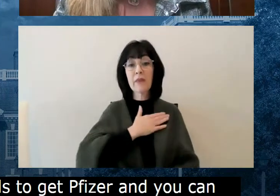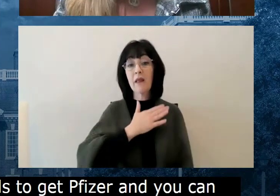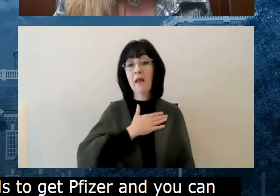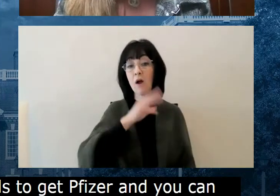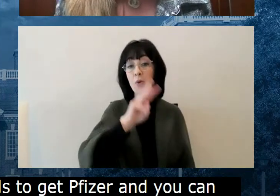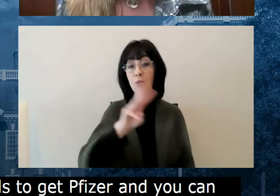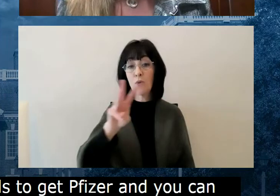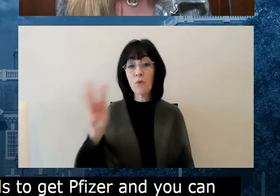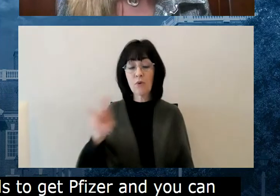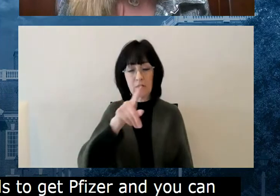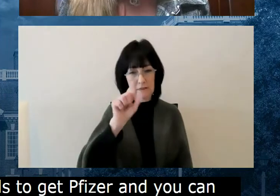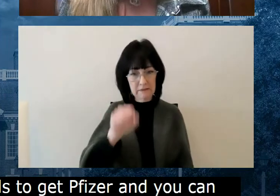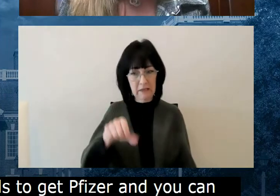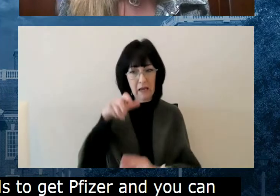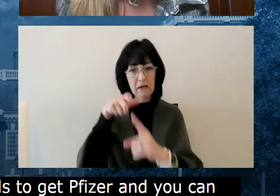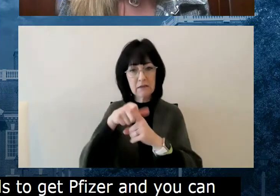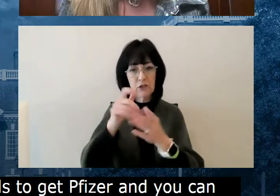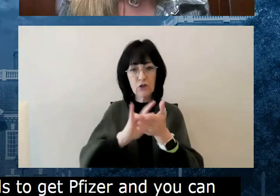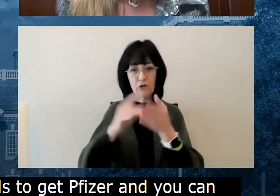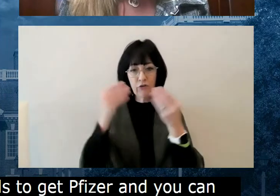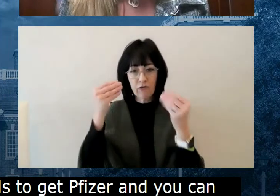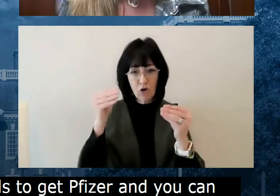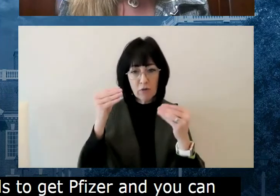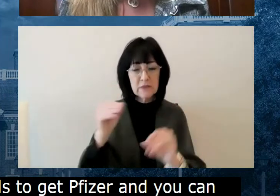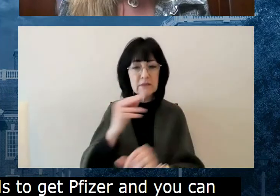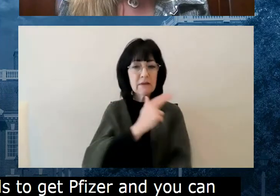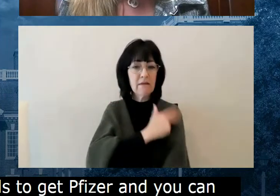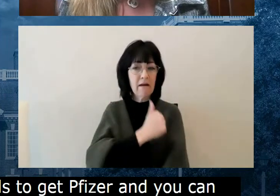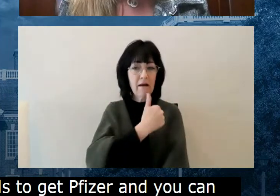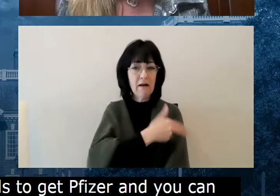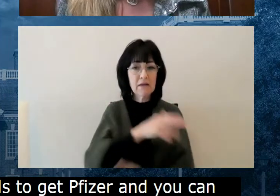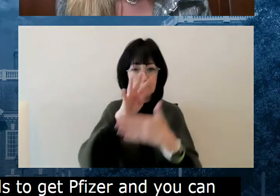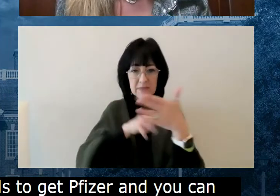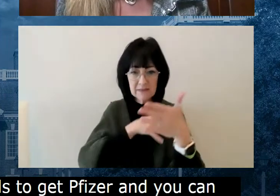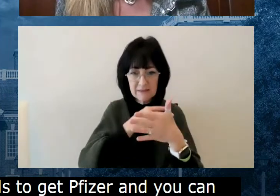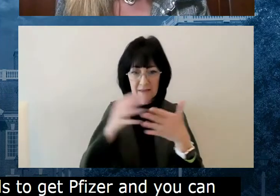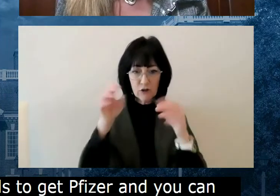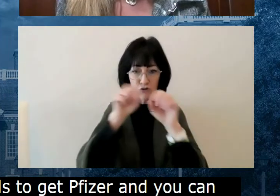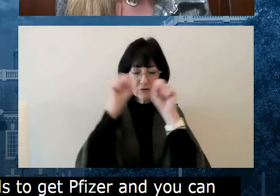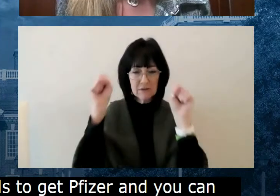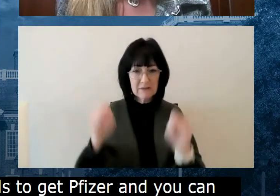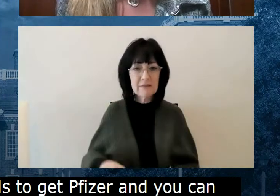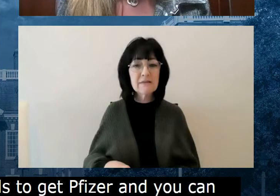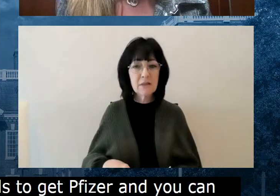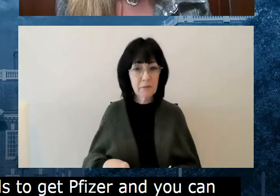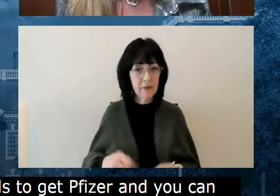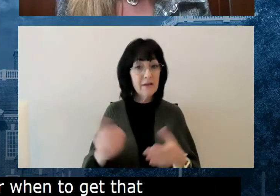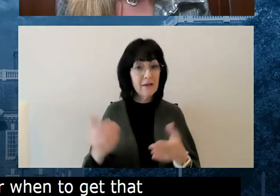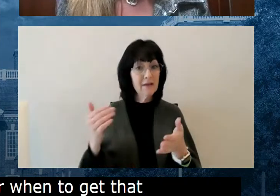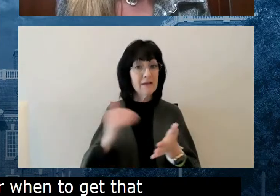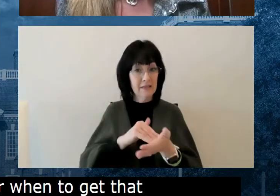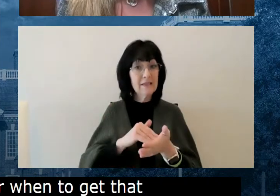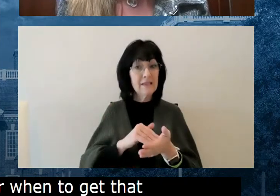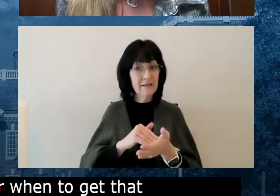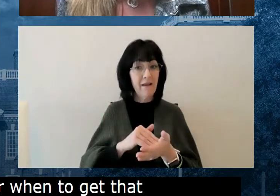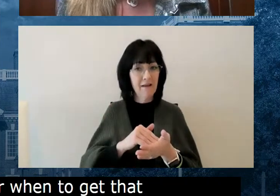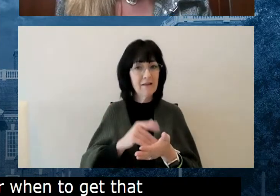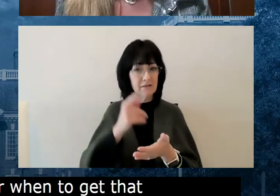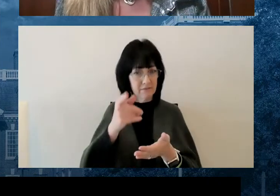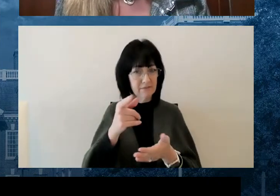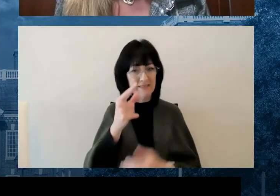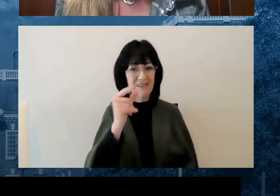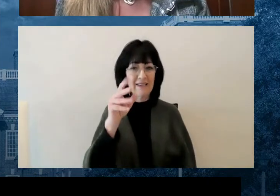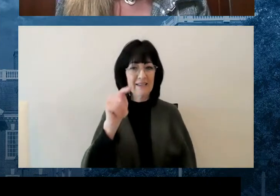links to pharmacy and hospital vaccination scheduling system. Again, this is the Get My Vaccine page.